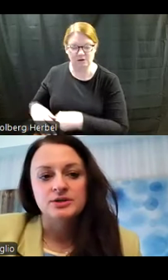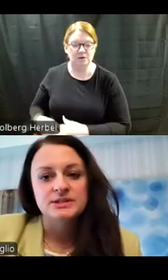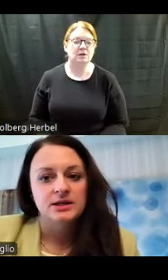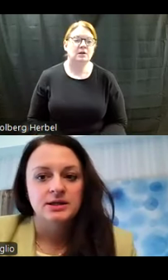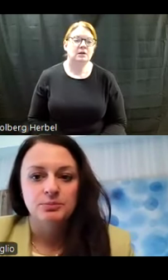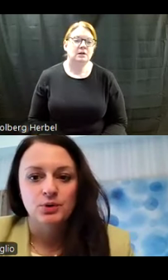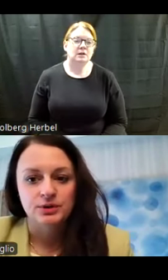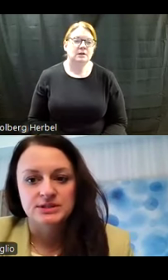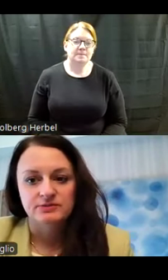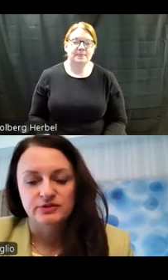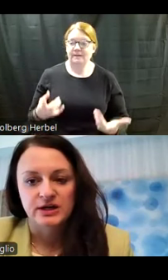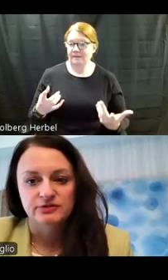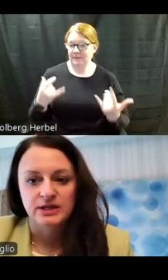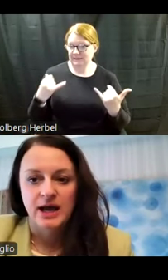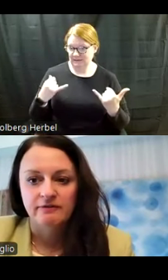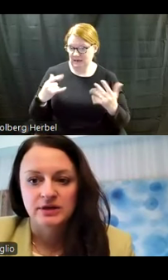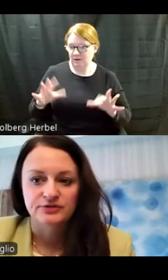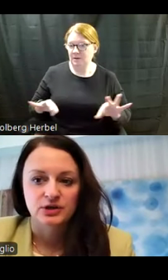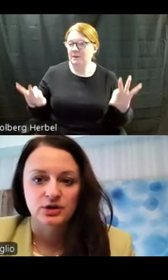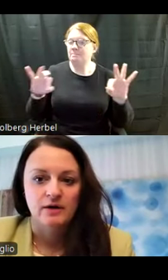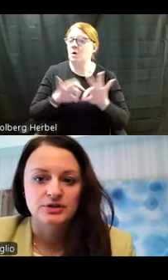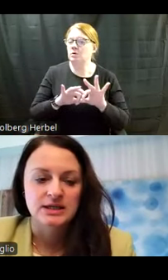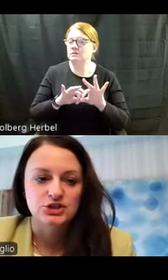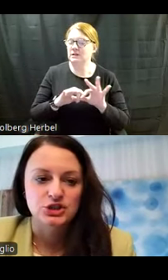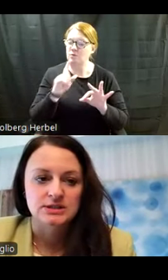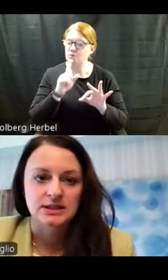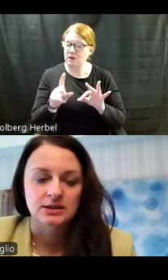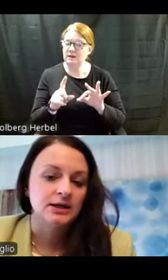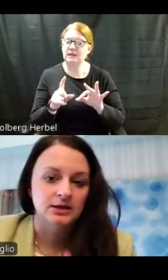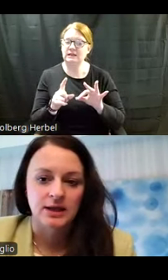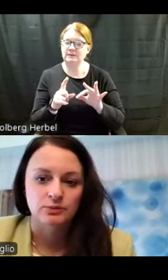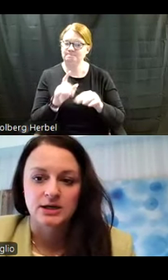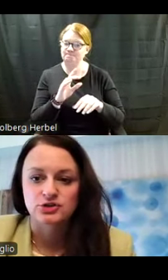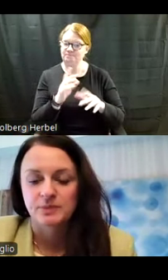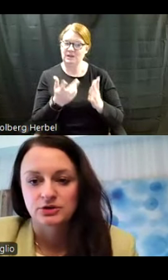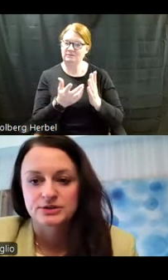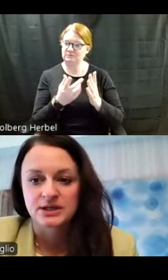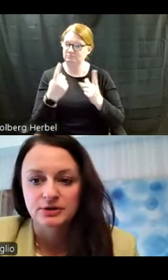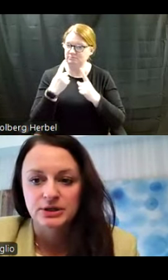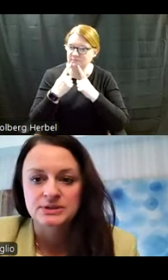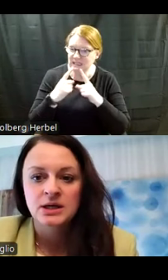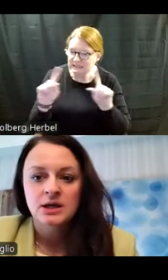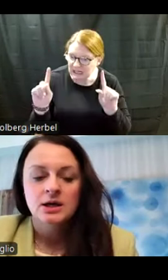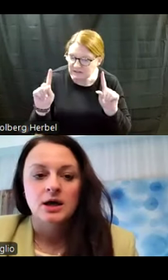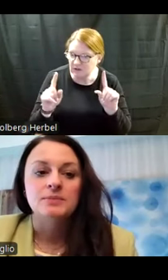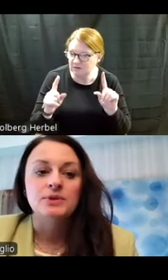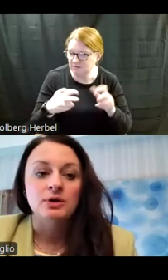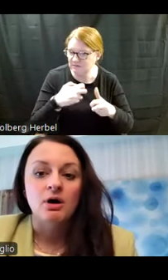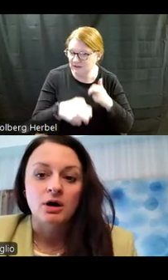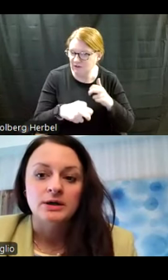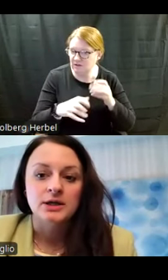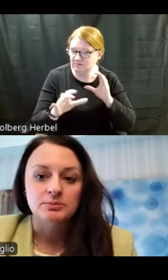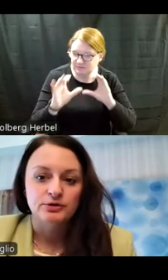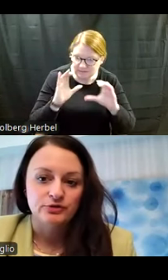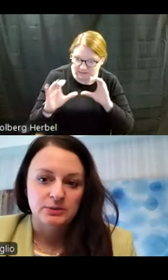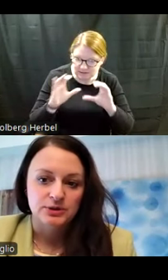So understanding the importance of effectively having difficult conversations in, again, that range of medical scenarios, there